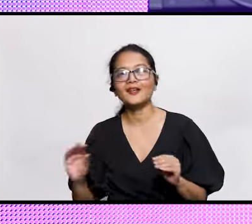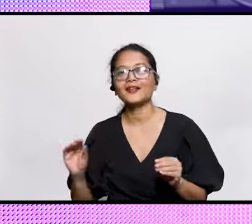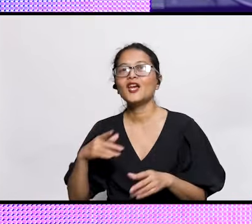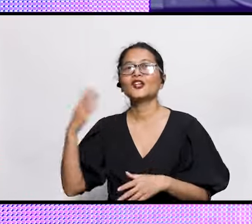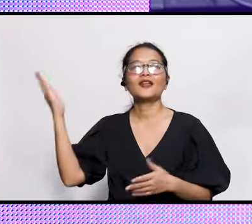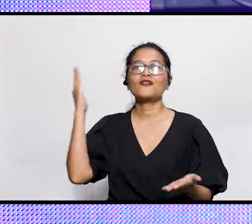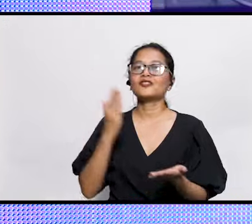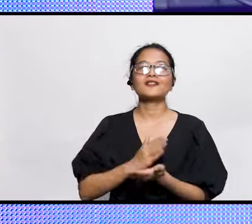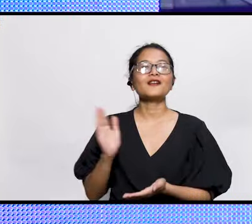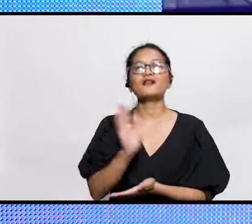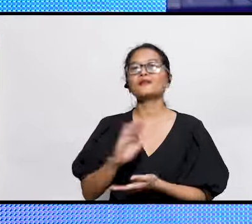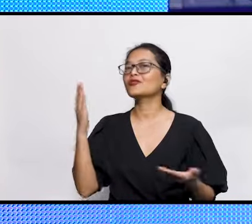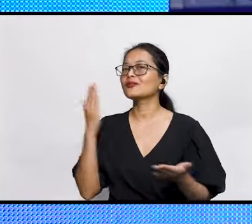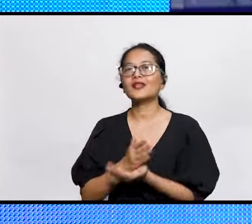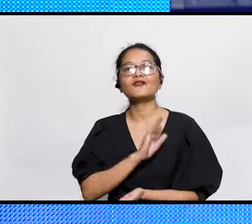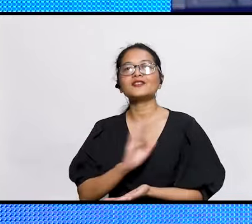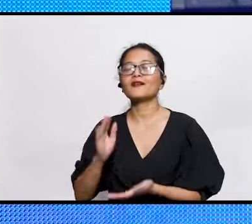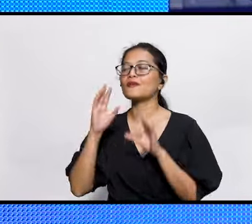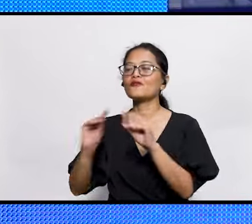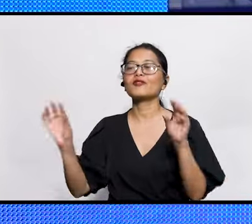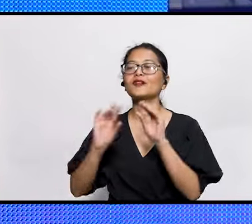working you never